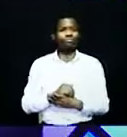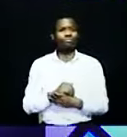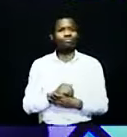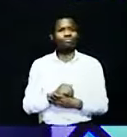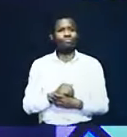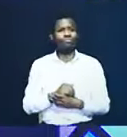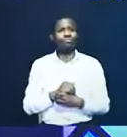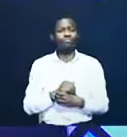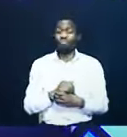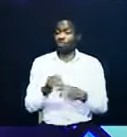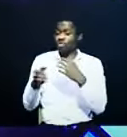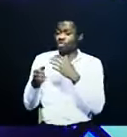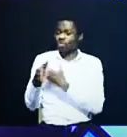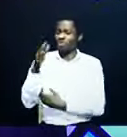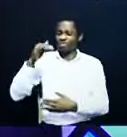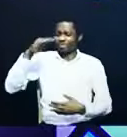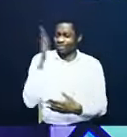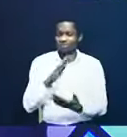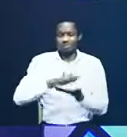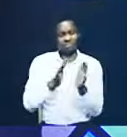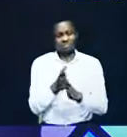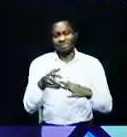He will not grow tired or weary.